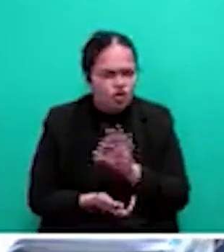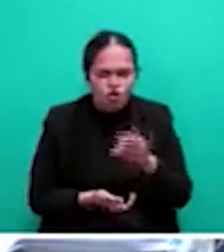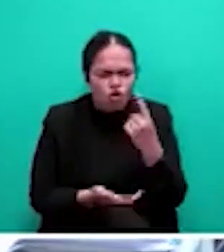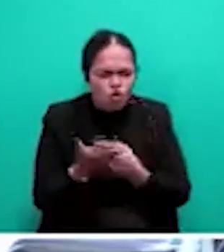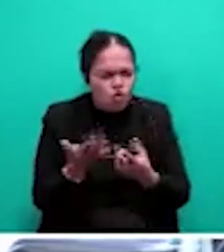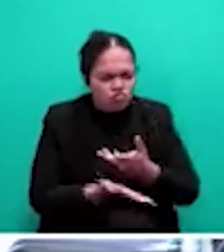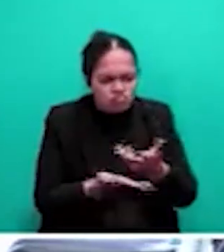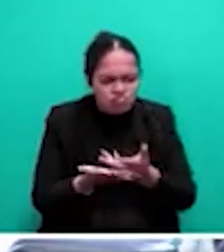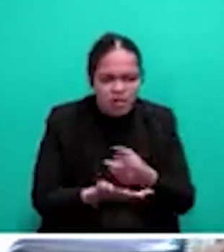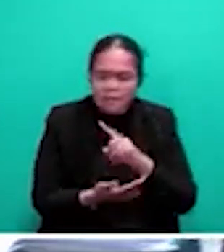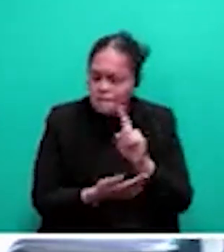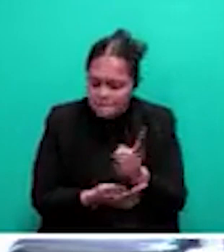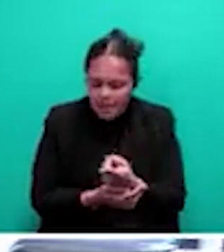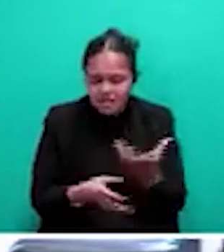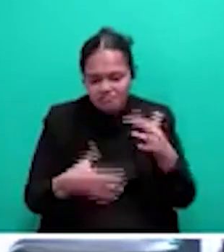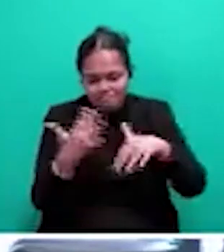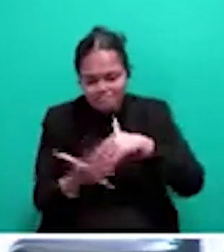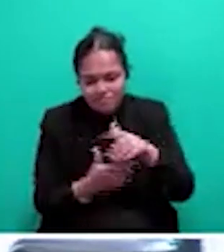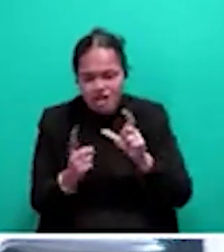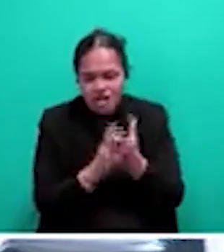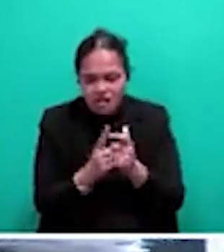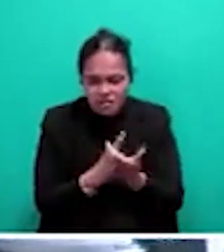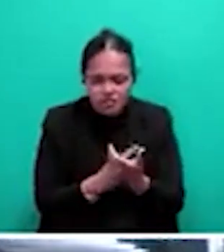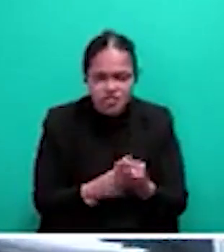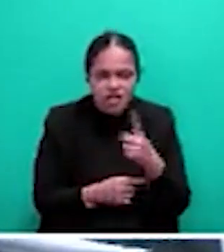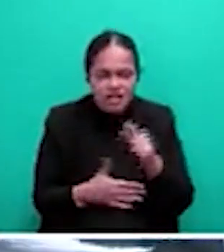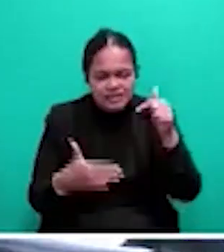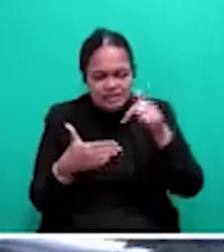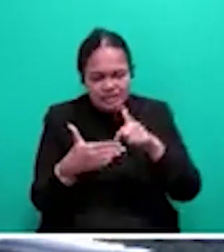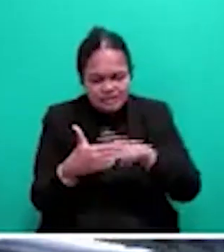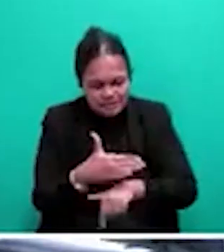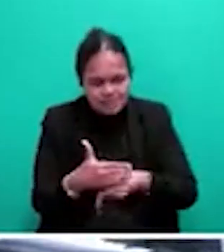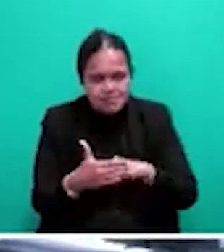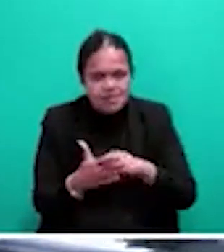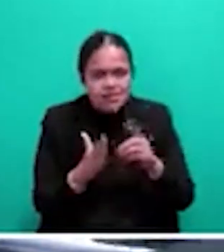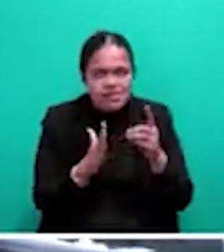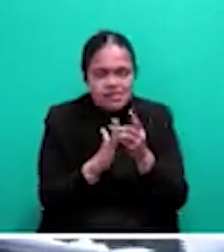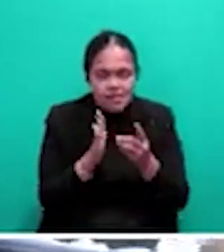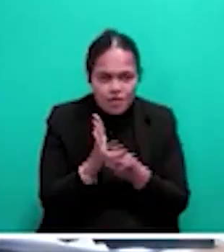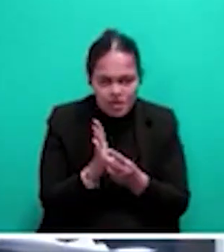also culturally vibrant and deeply democratic.